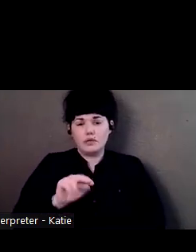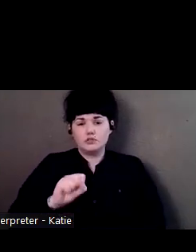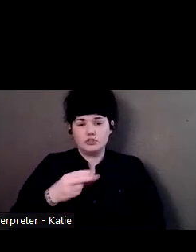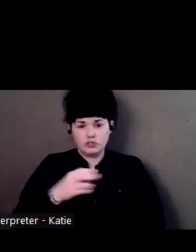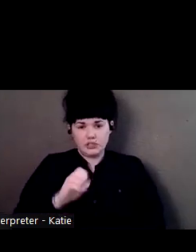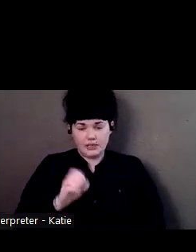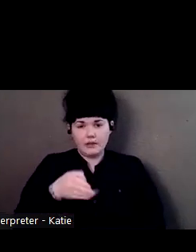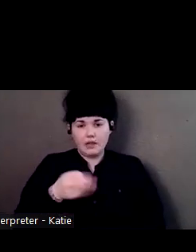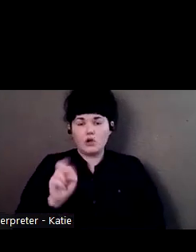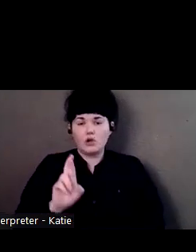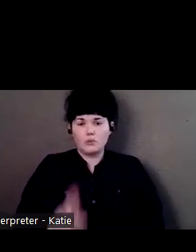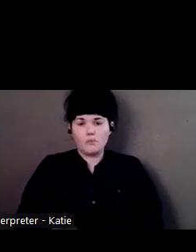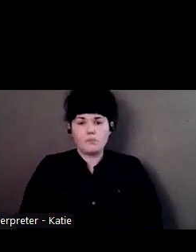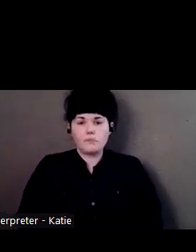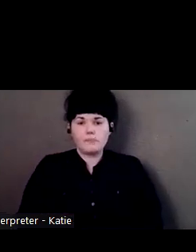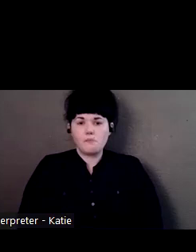her.